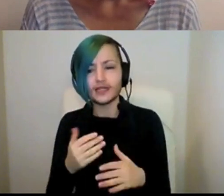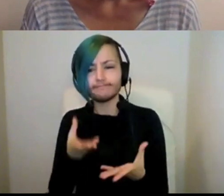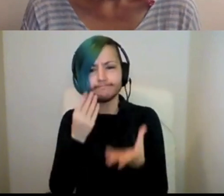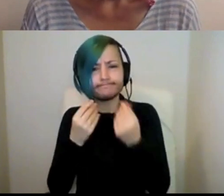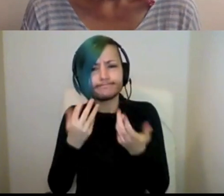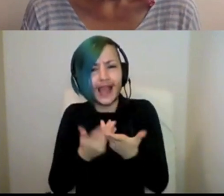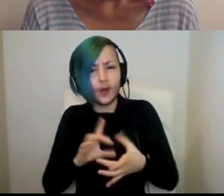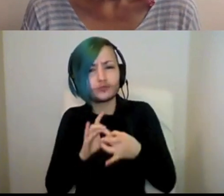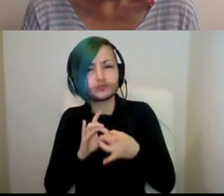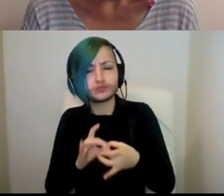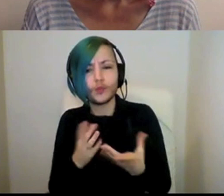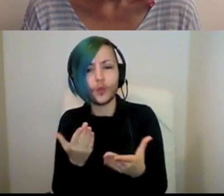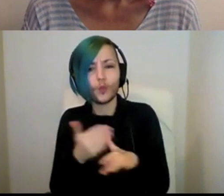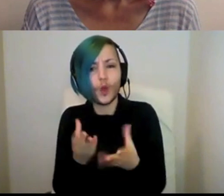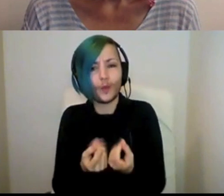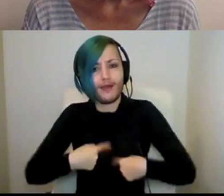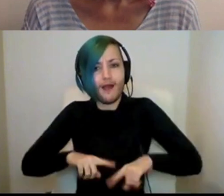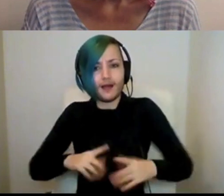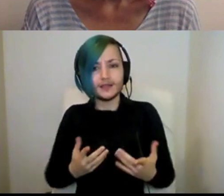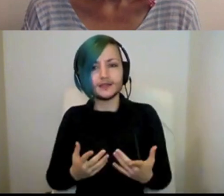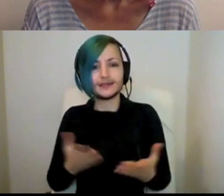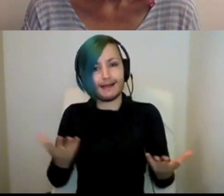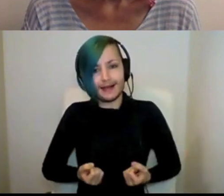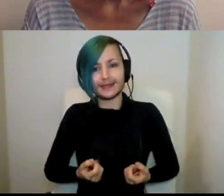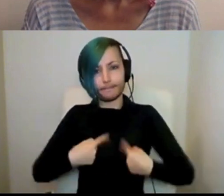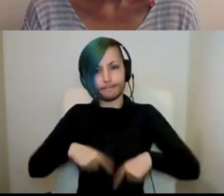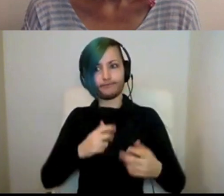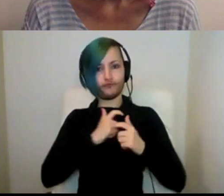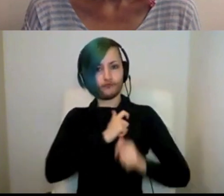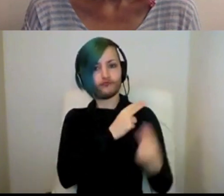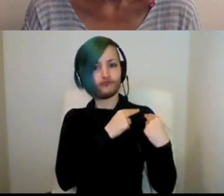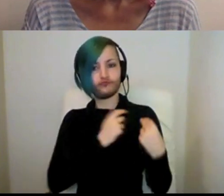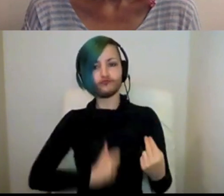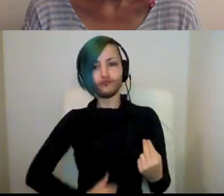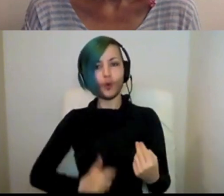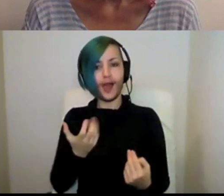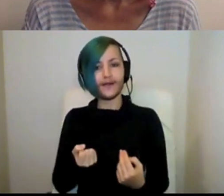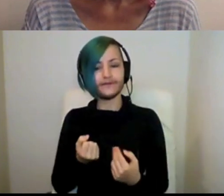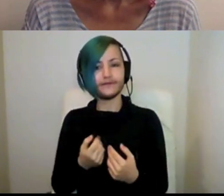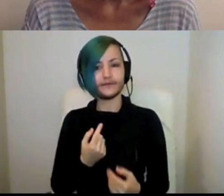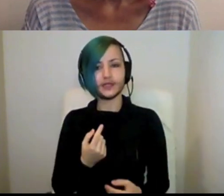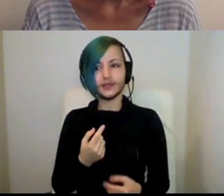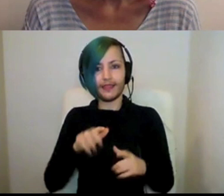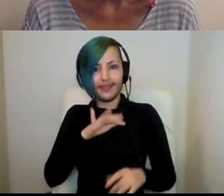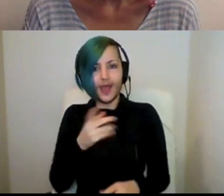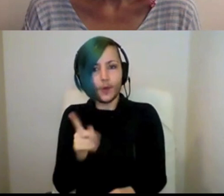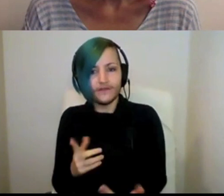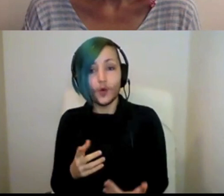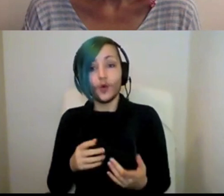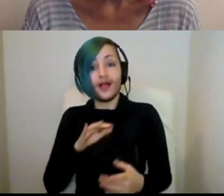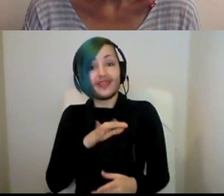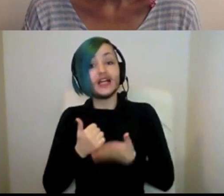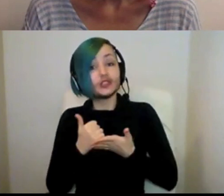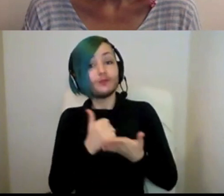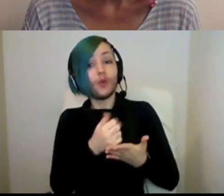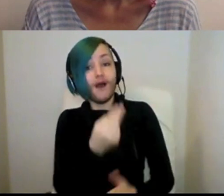us and accepting our role in there. And that we're there really to support the artist in